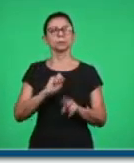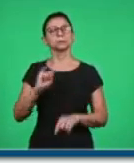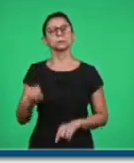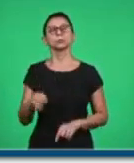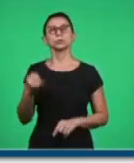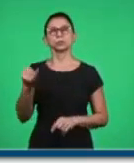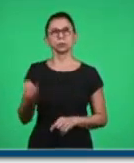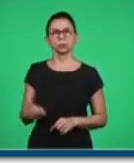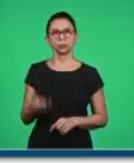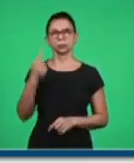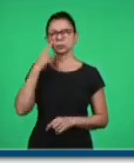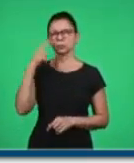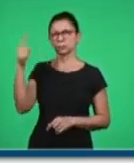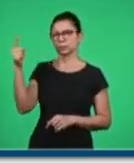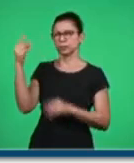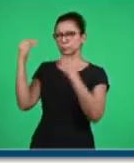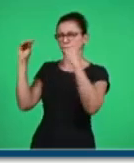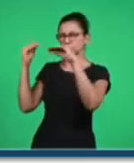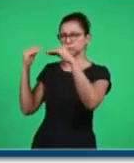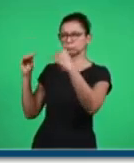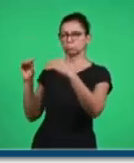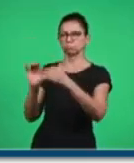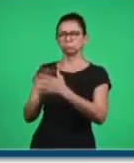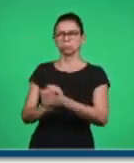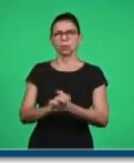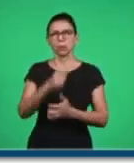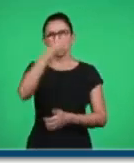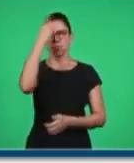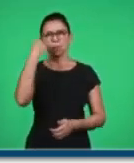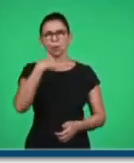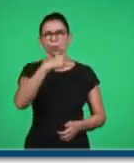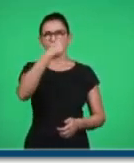At 2:30 p.m.